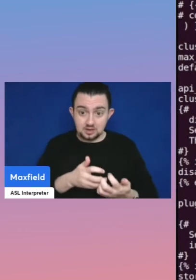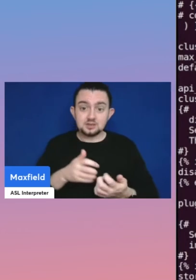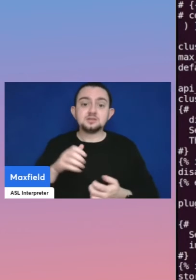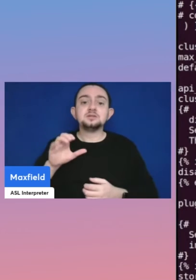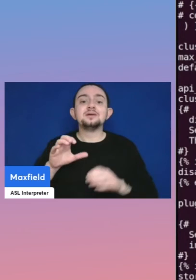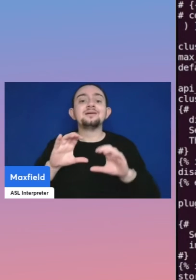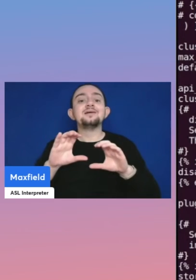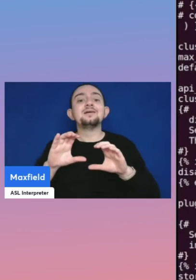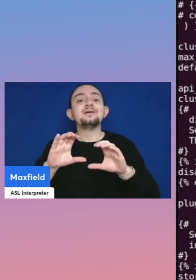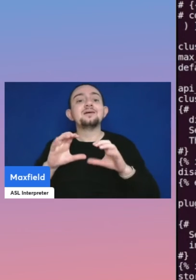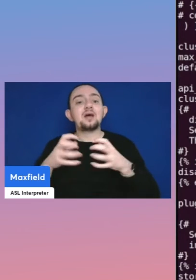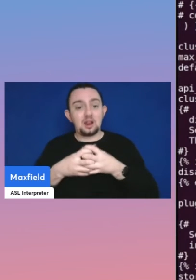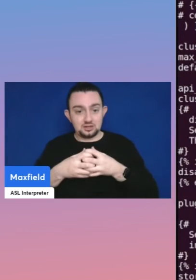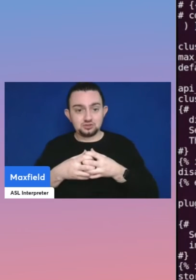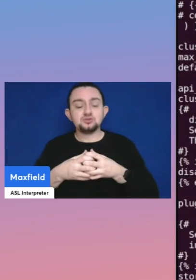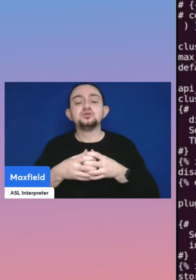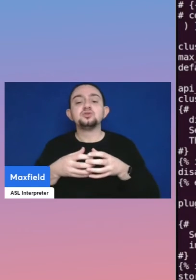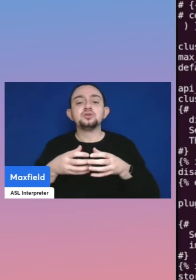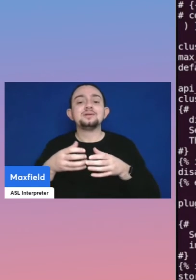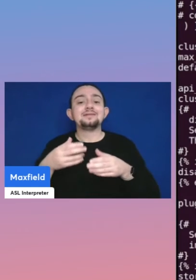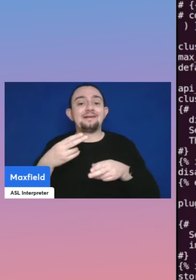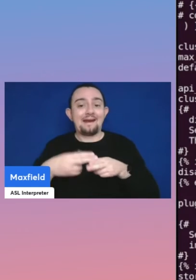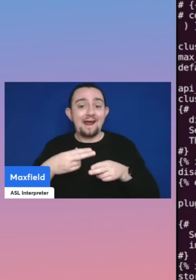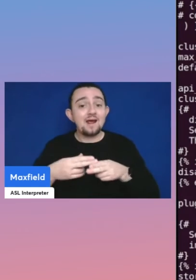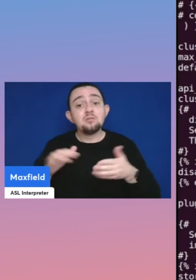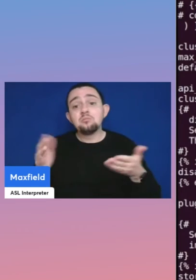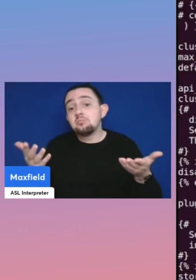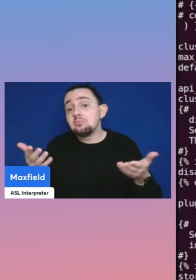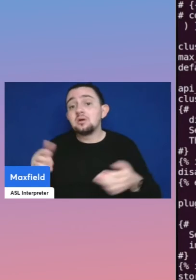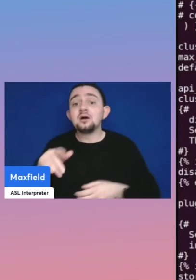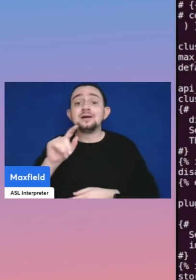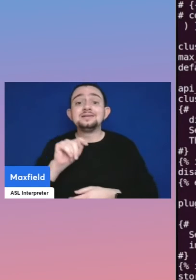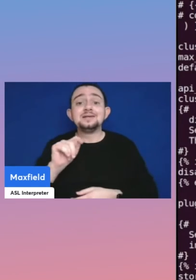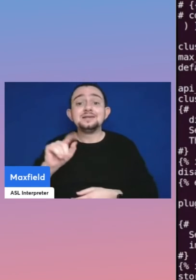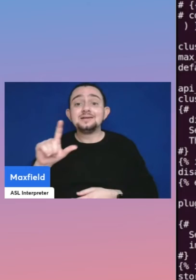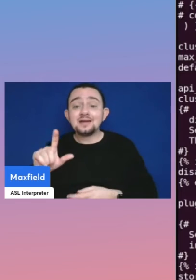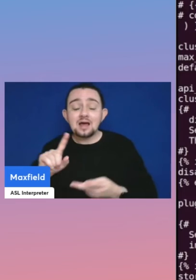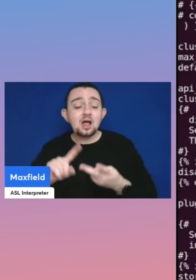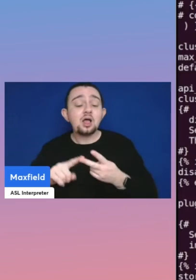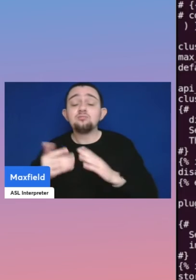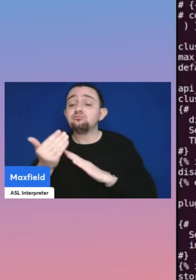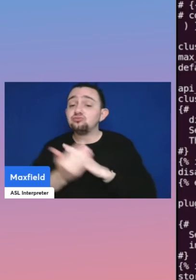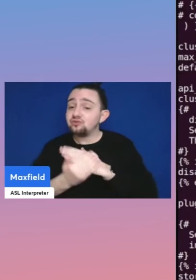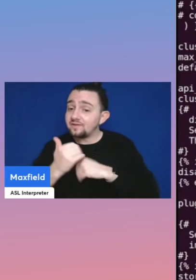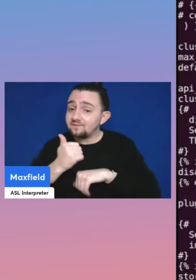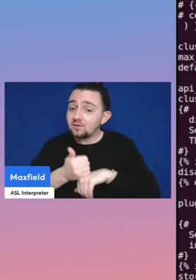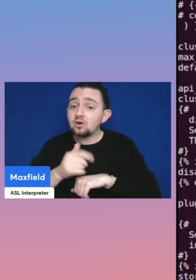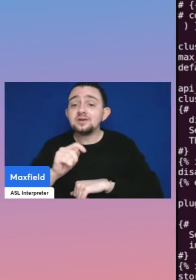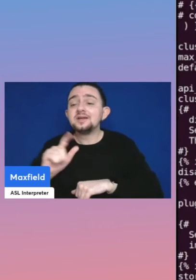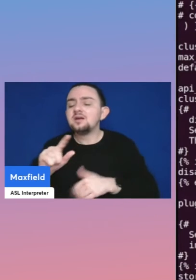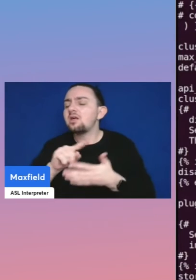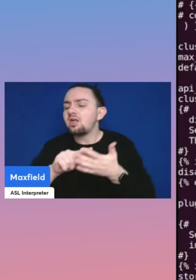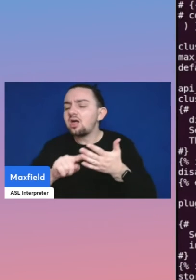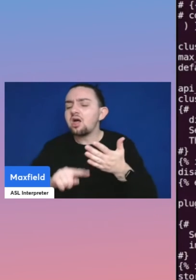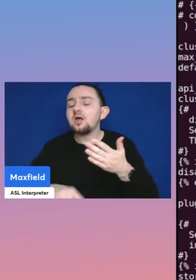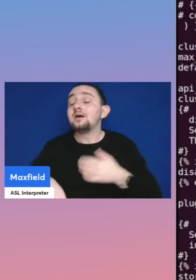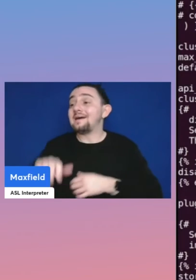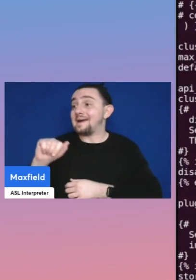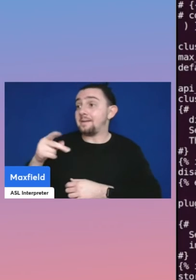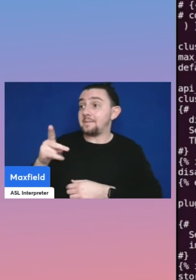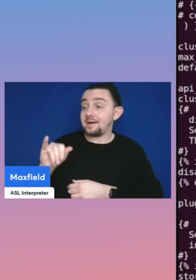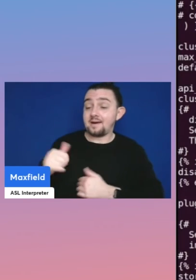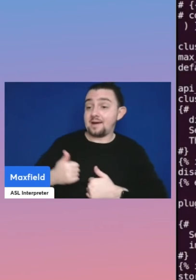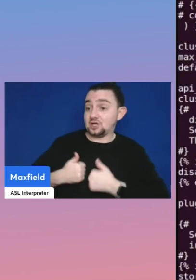name to set certain, let's say, TTL or default TTL. We are able to take the API address, the